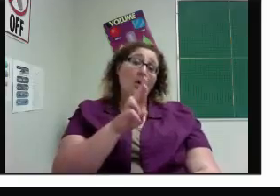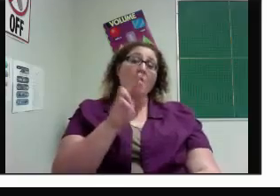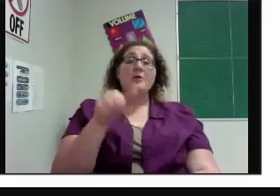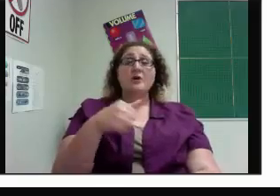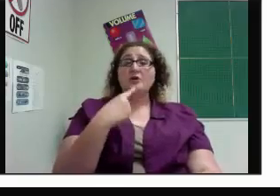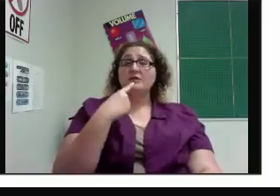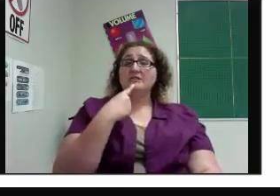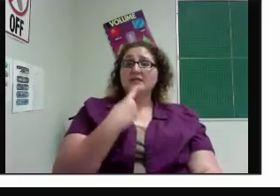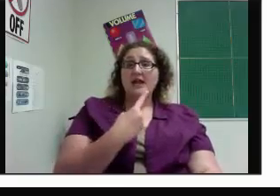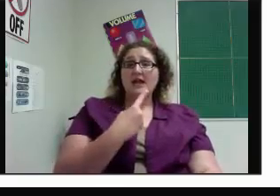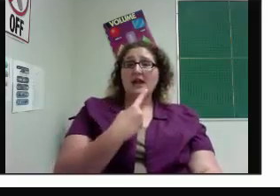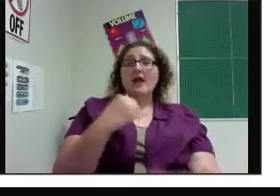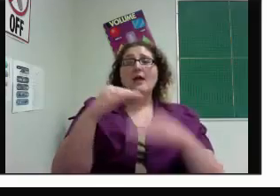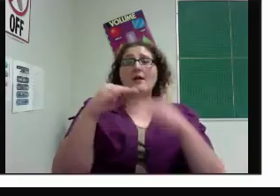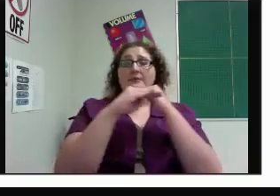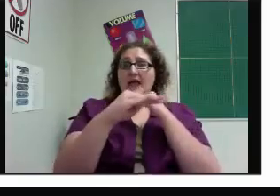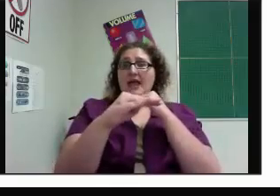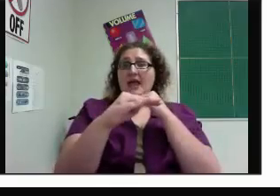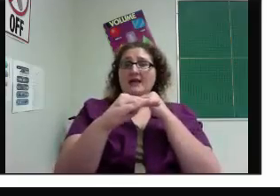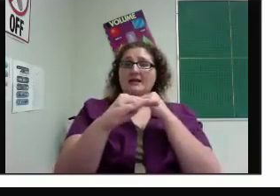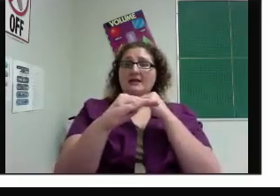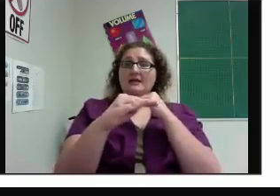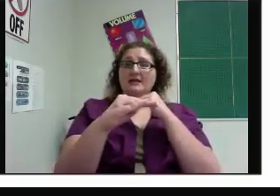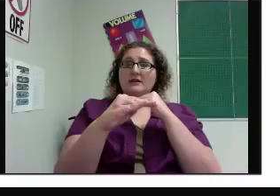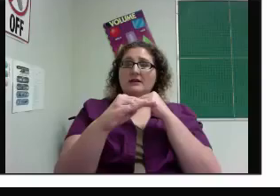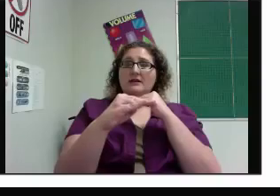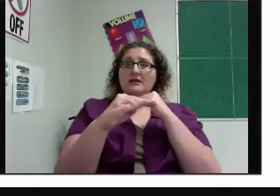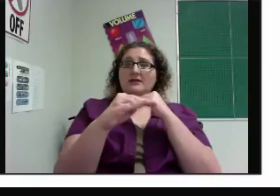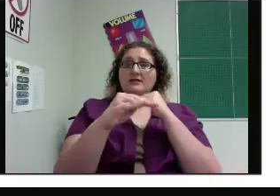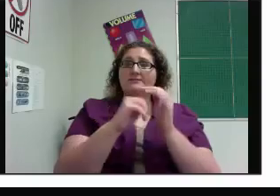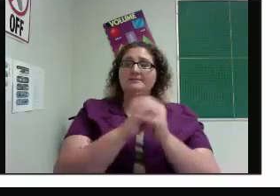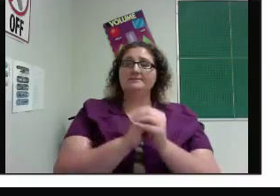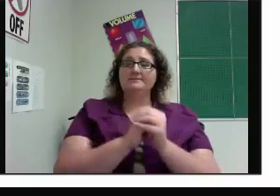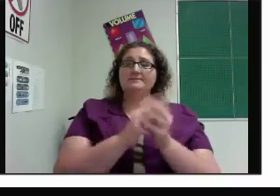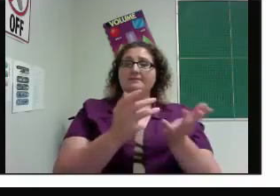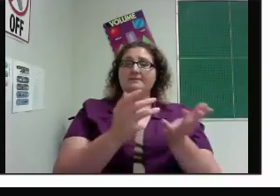or we could say plane